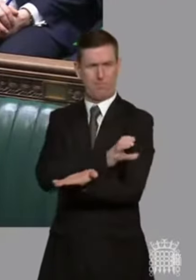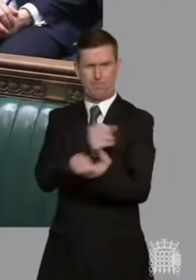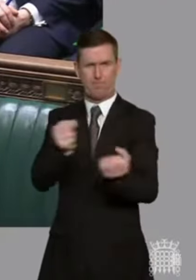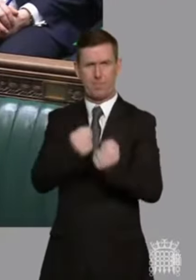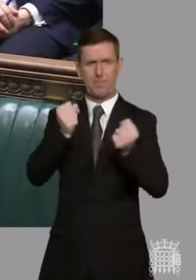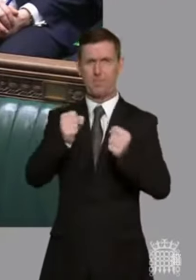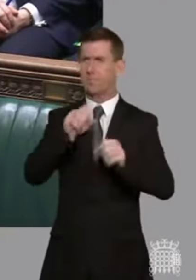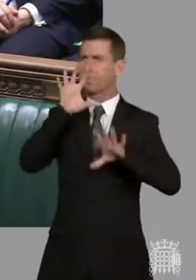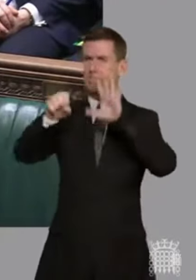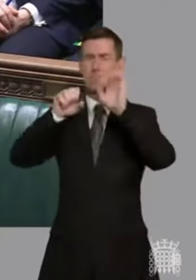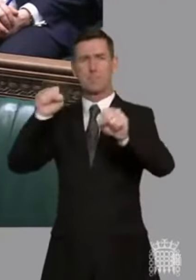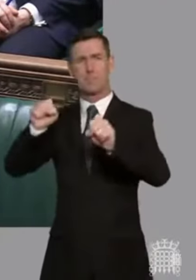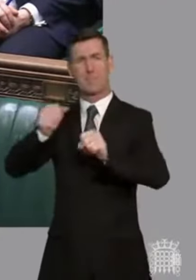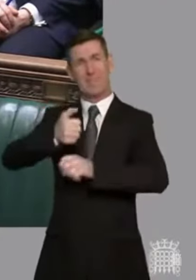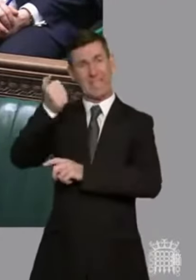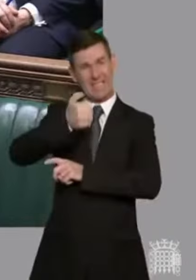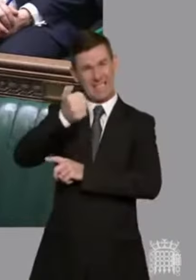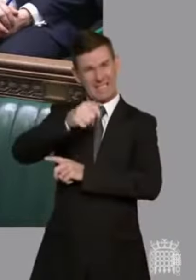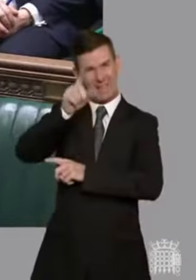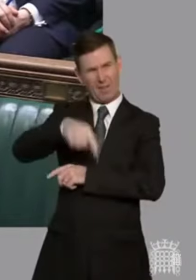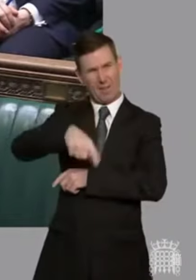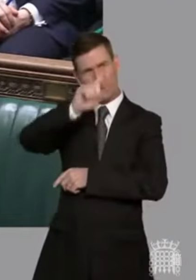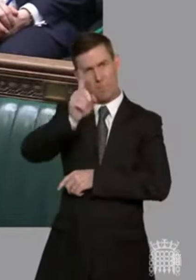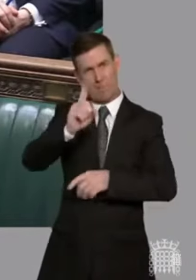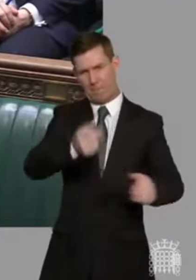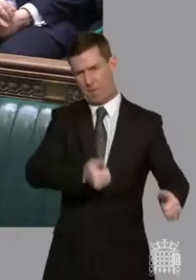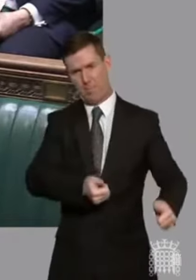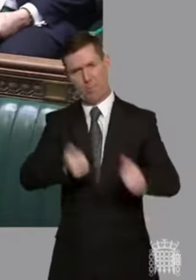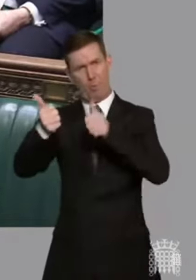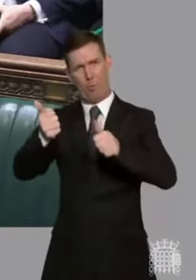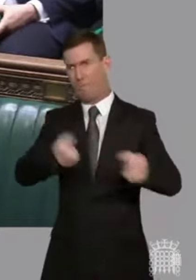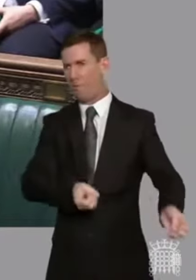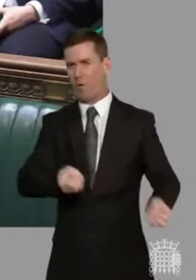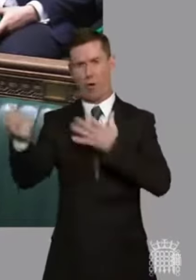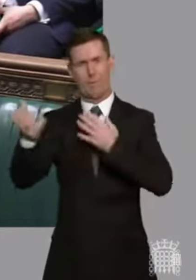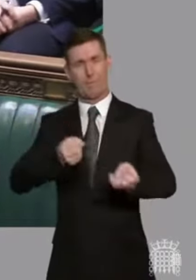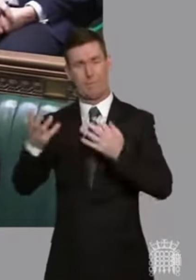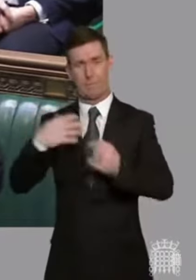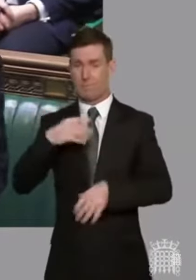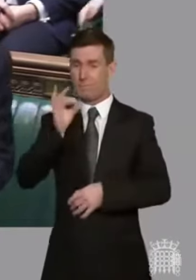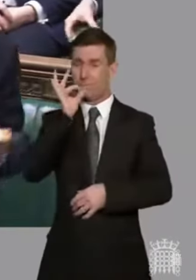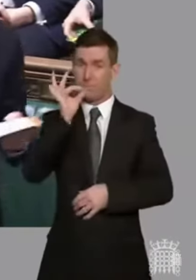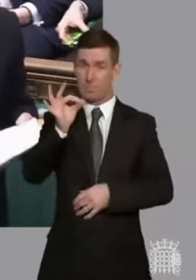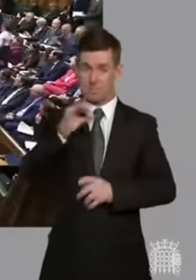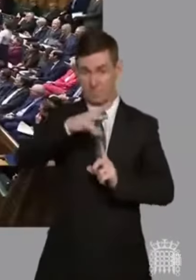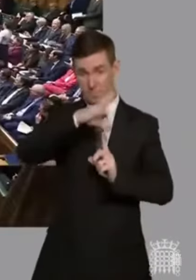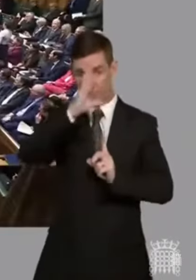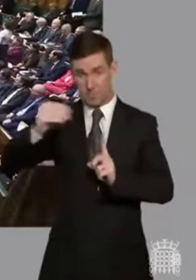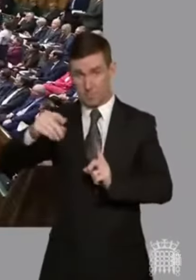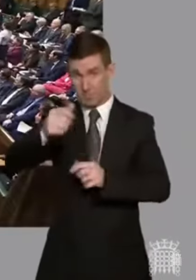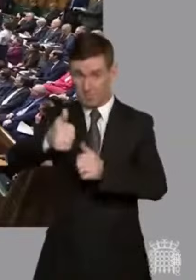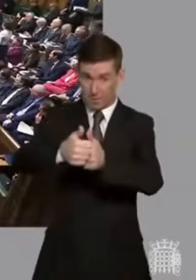here. The question for the opposition is, will they walk into the lobby with us next week to secure our borders?